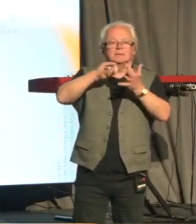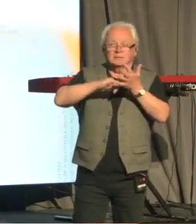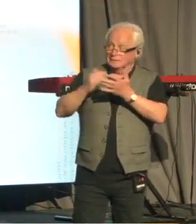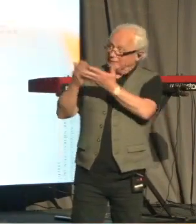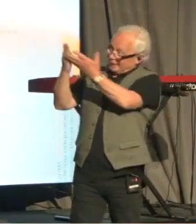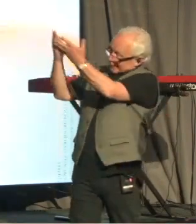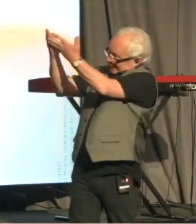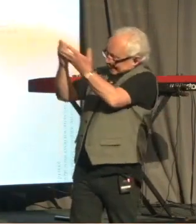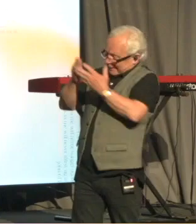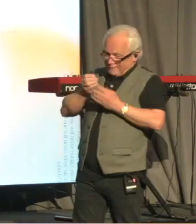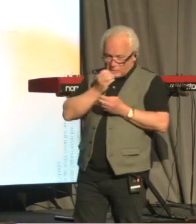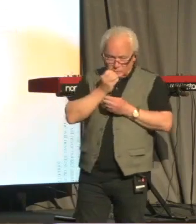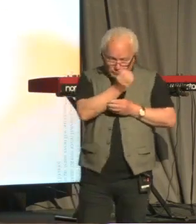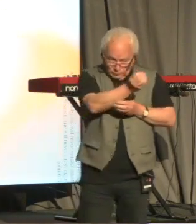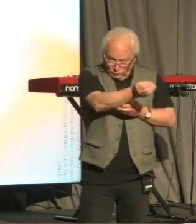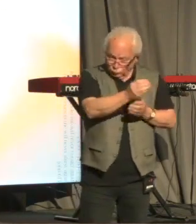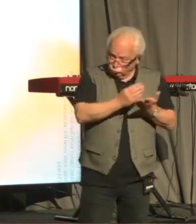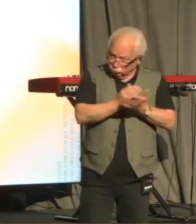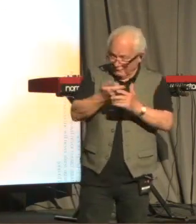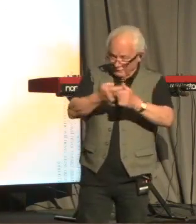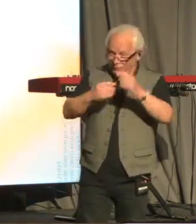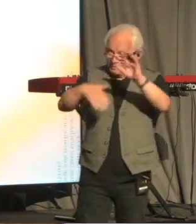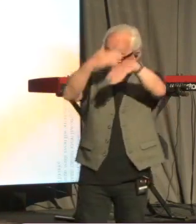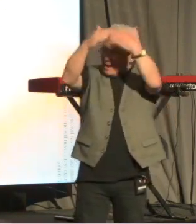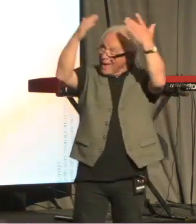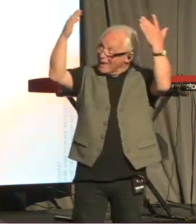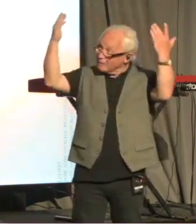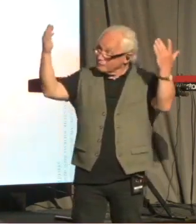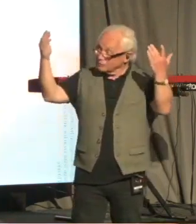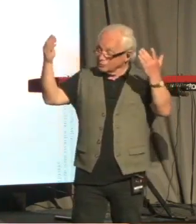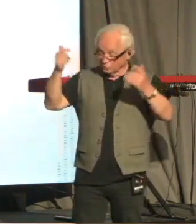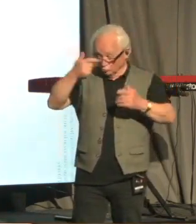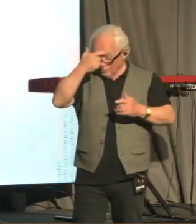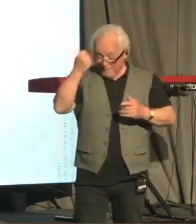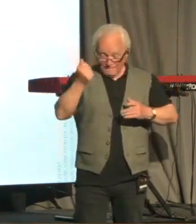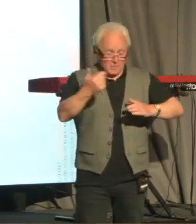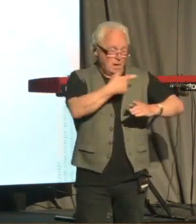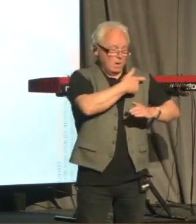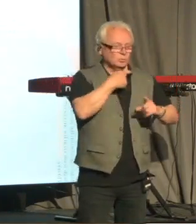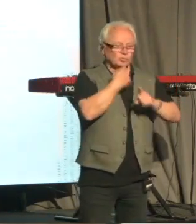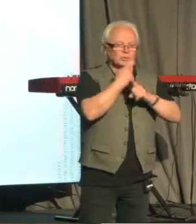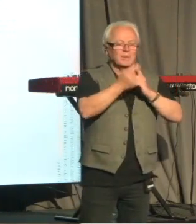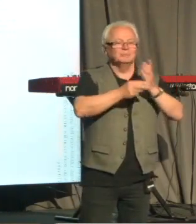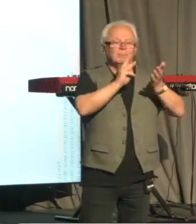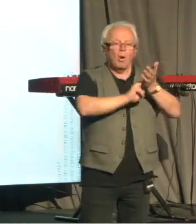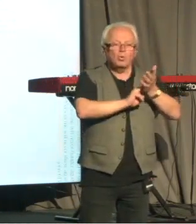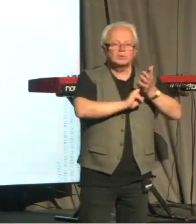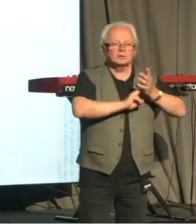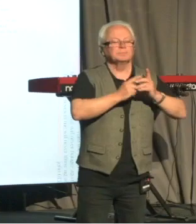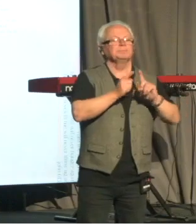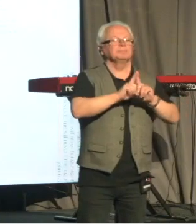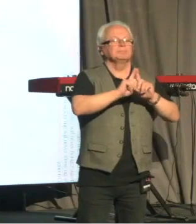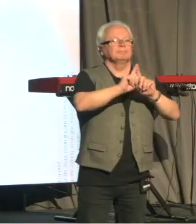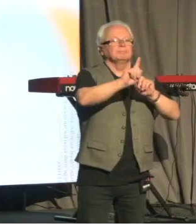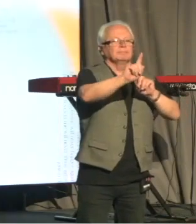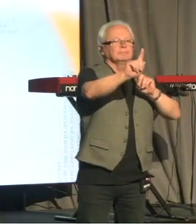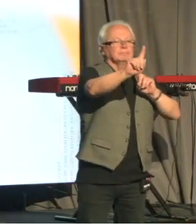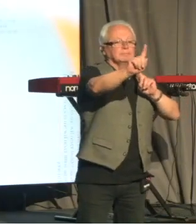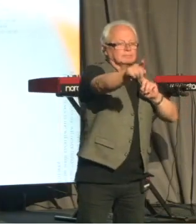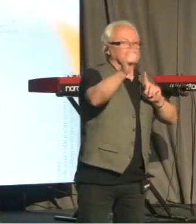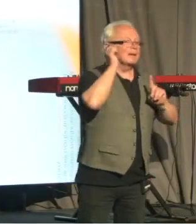they are talking about here is, you remember at the start we looked at Moses? Well, Moses, he went back to Egypt. He led